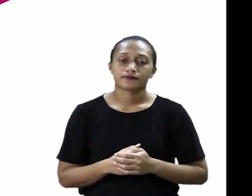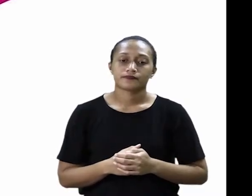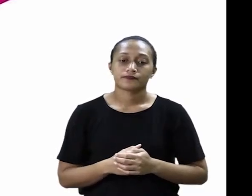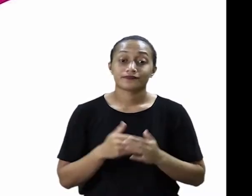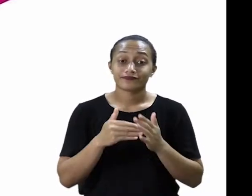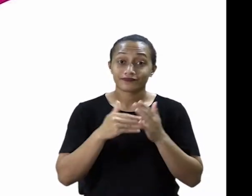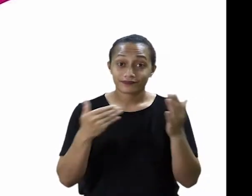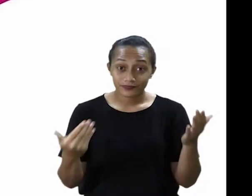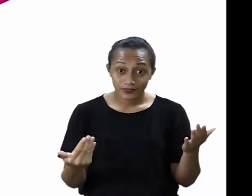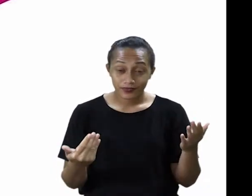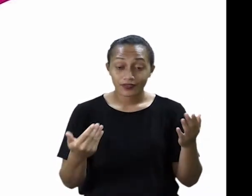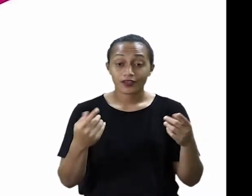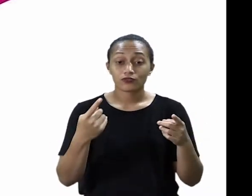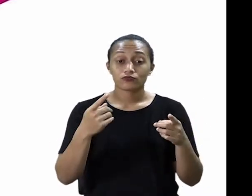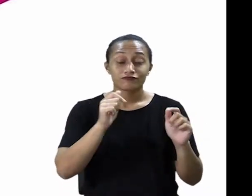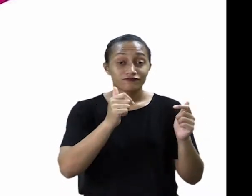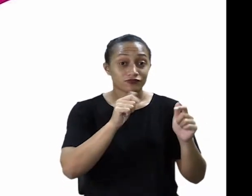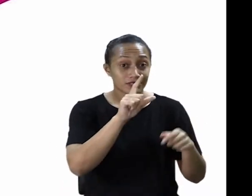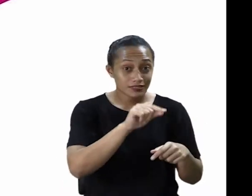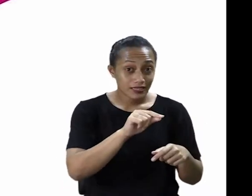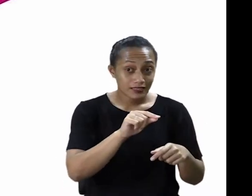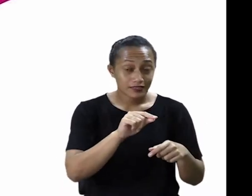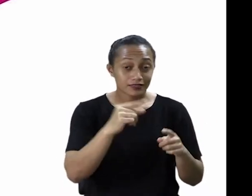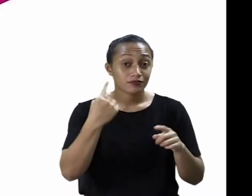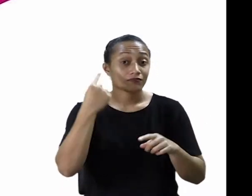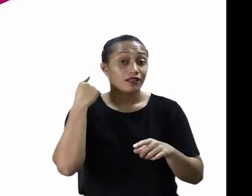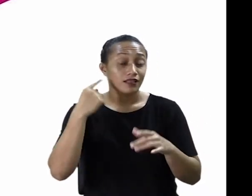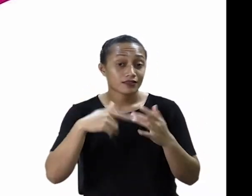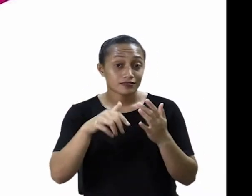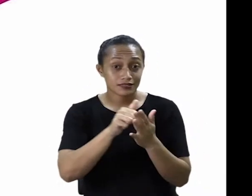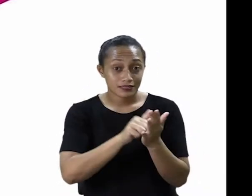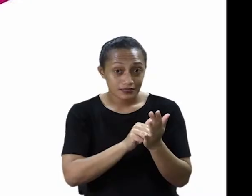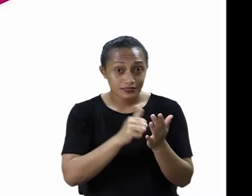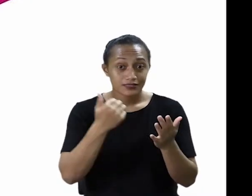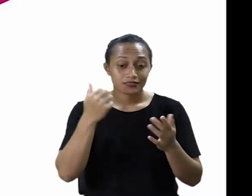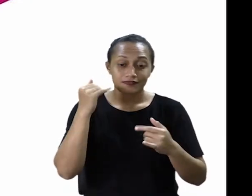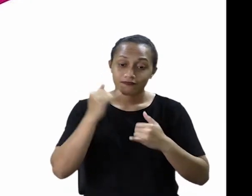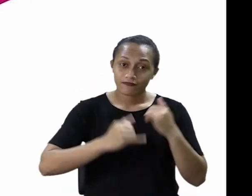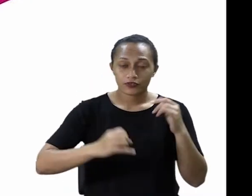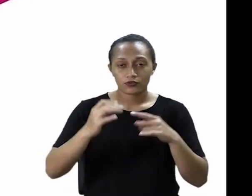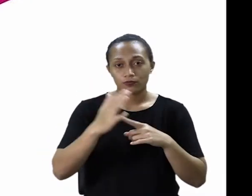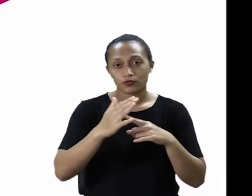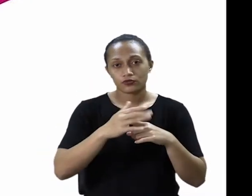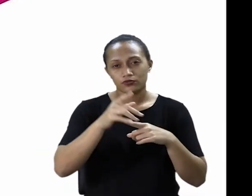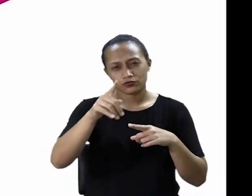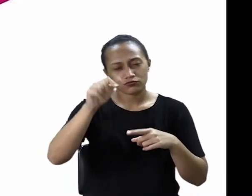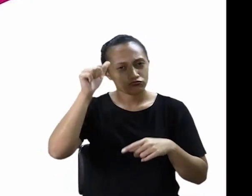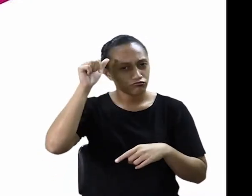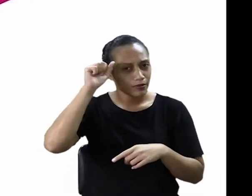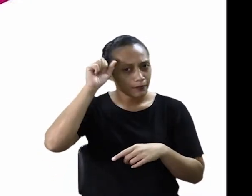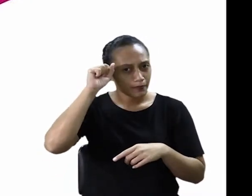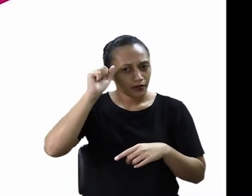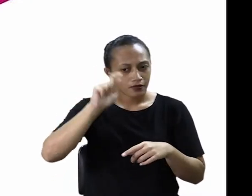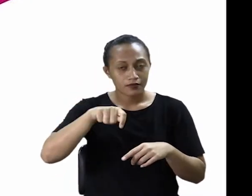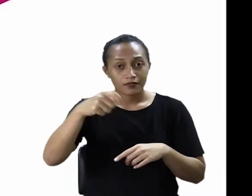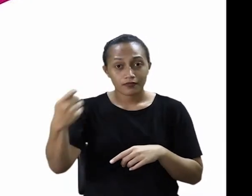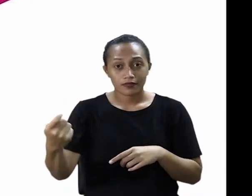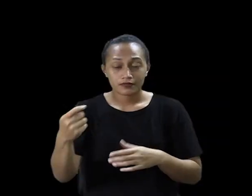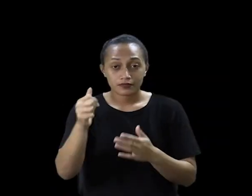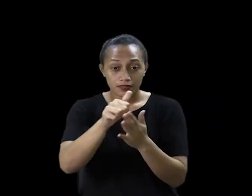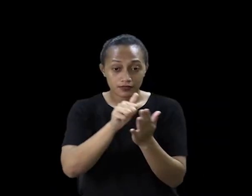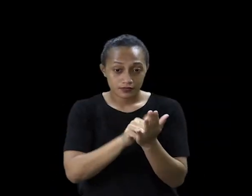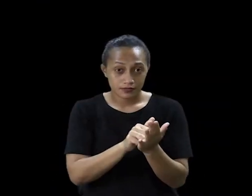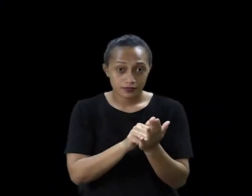Now that we recall what we had done during our last lesson, it is very important to keep that in mind for our next